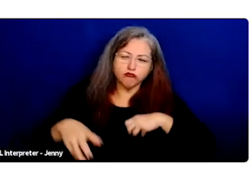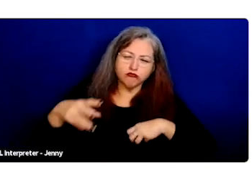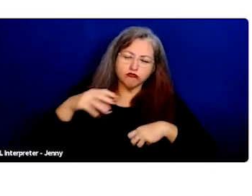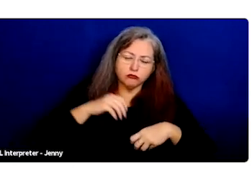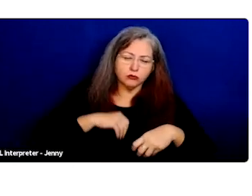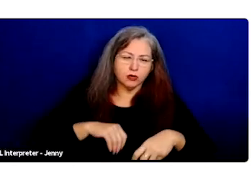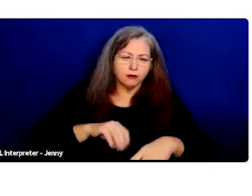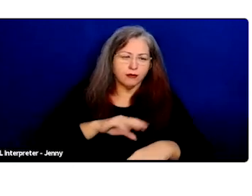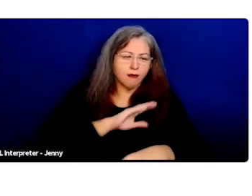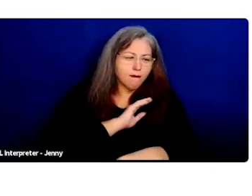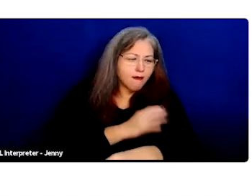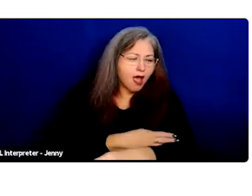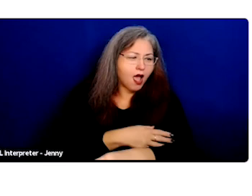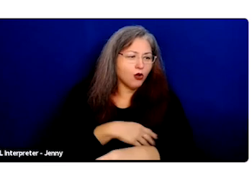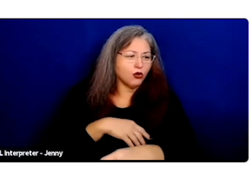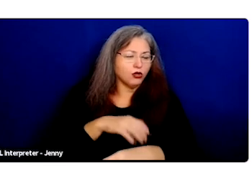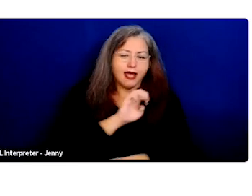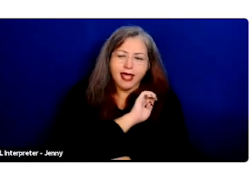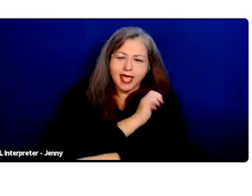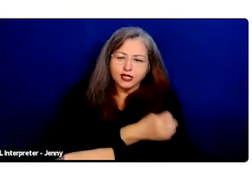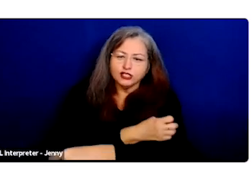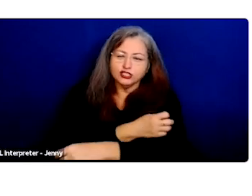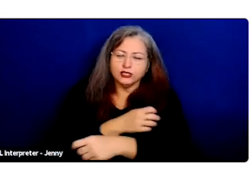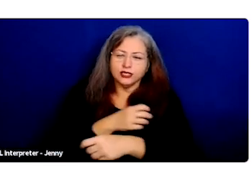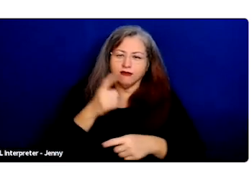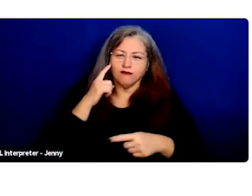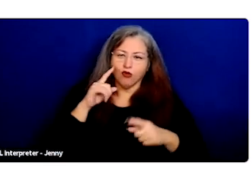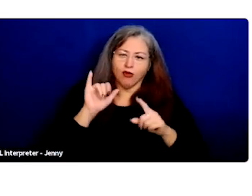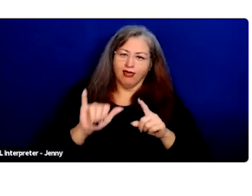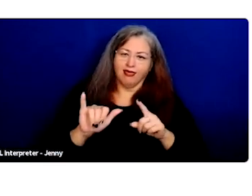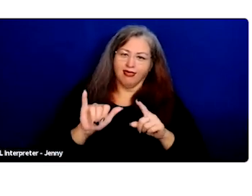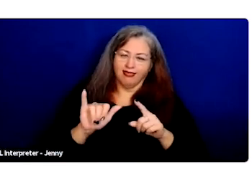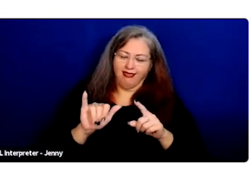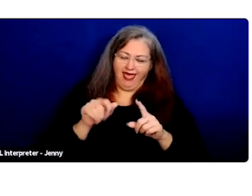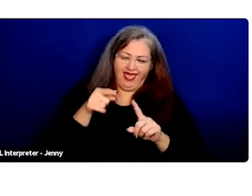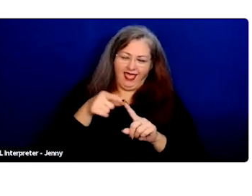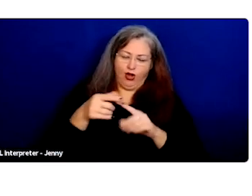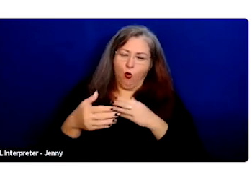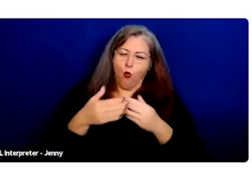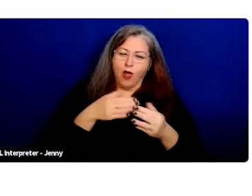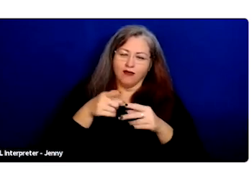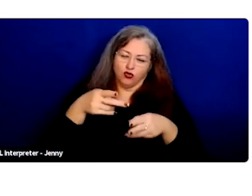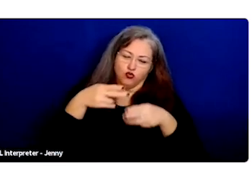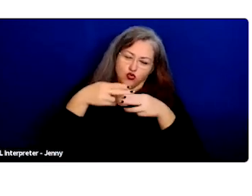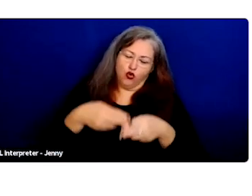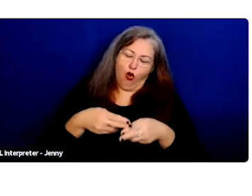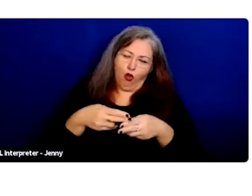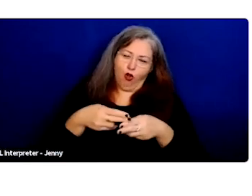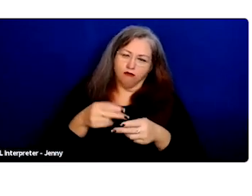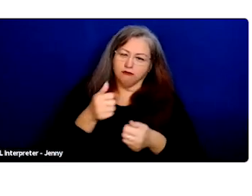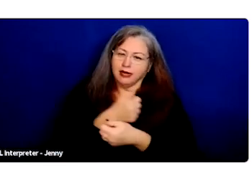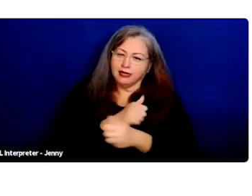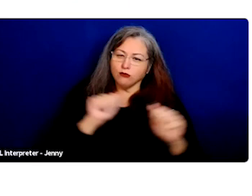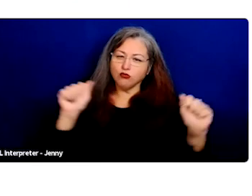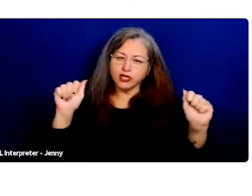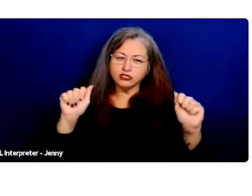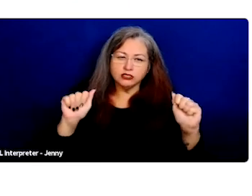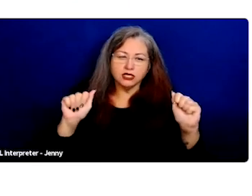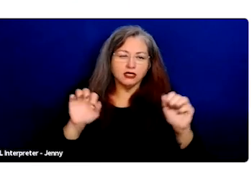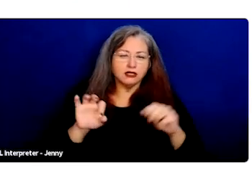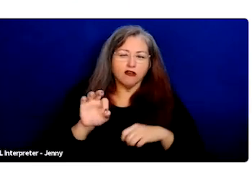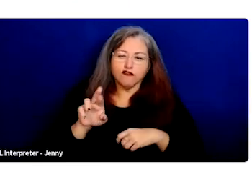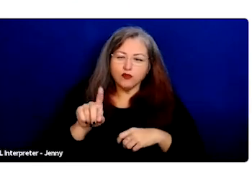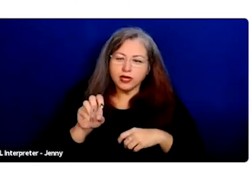power of the form you have given liberation and freedom. Feel it in